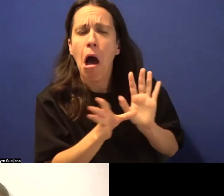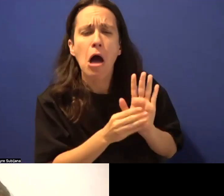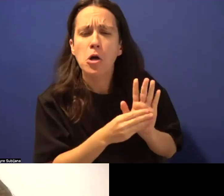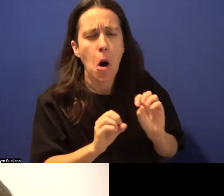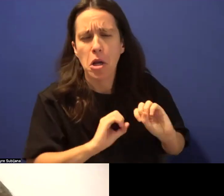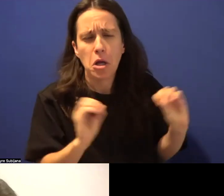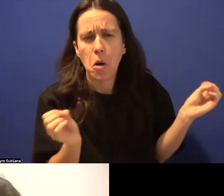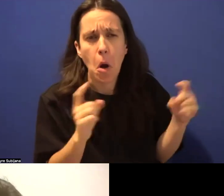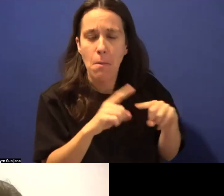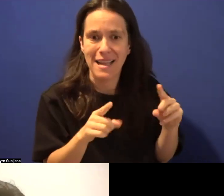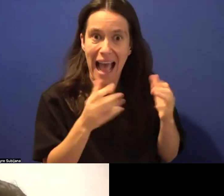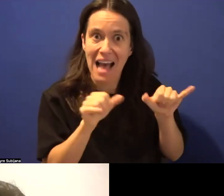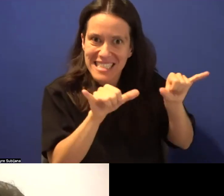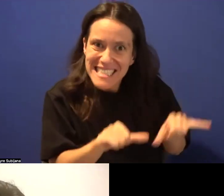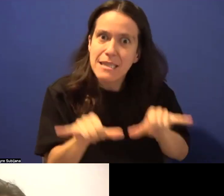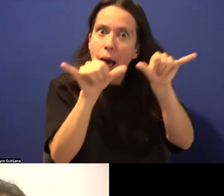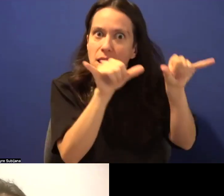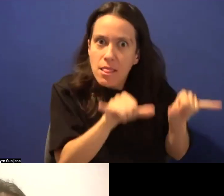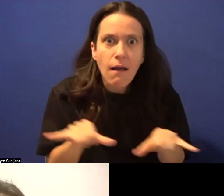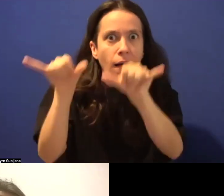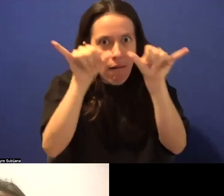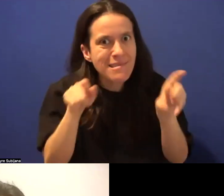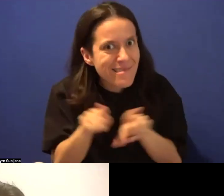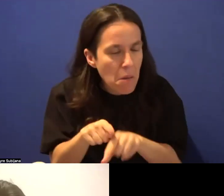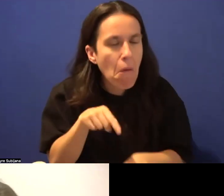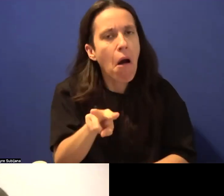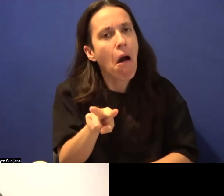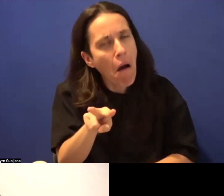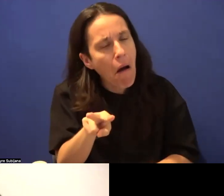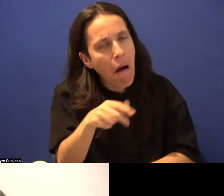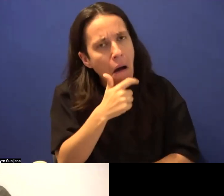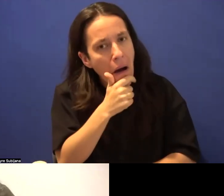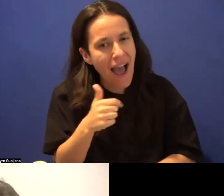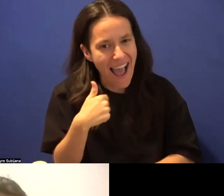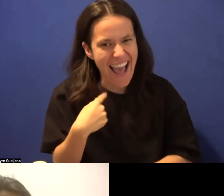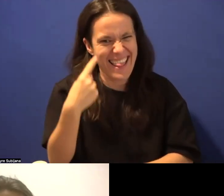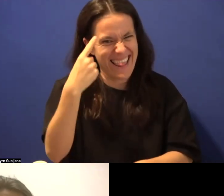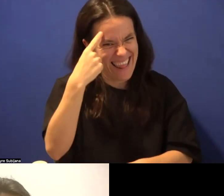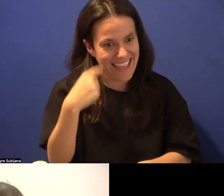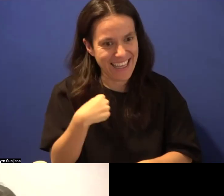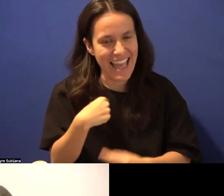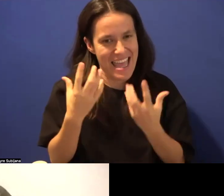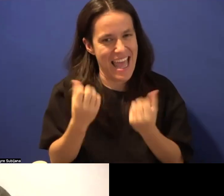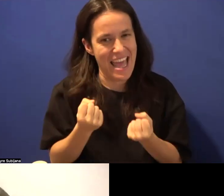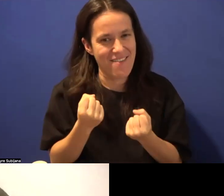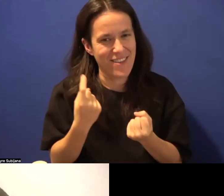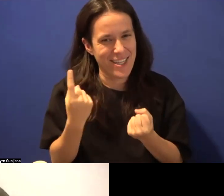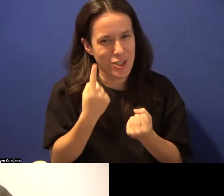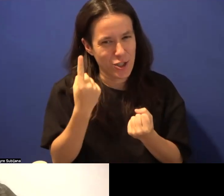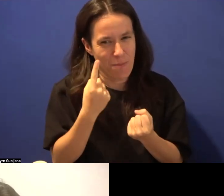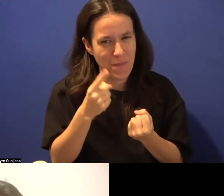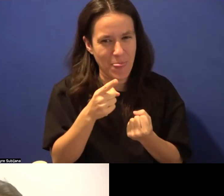of are systematic. I have something which seems to be an antonym of